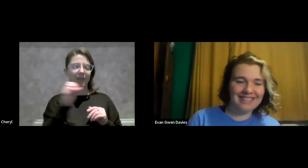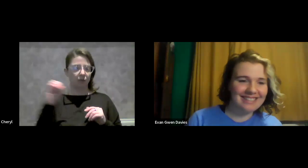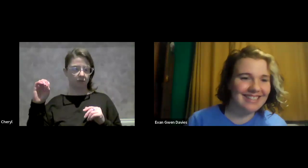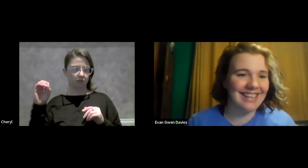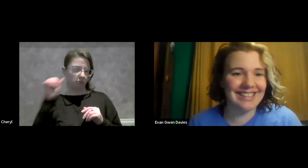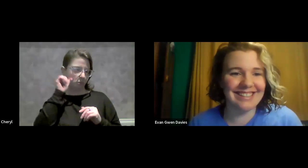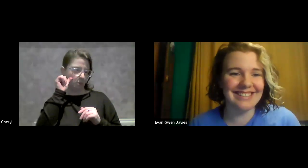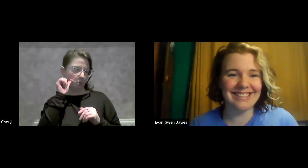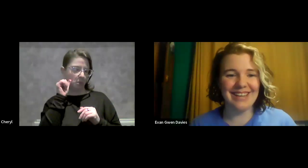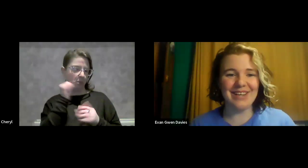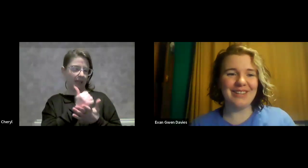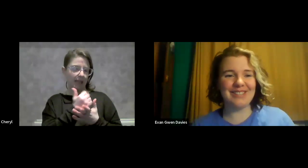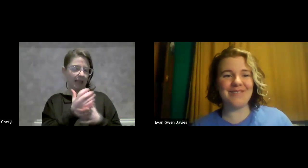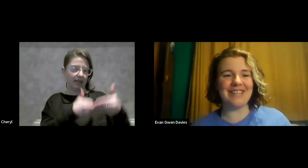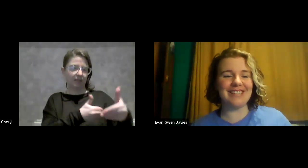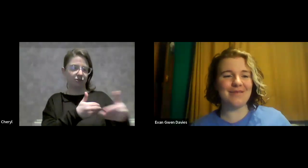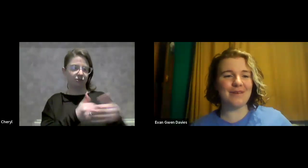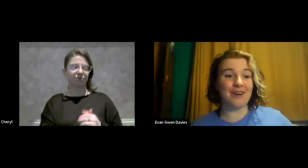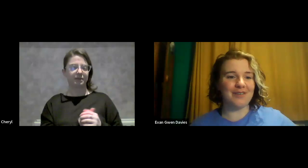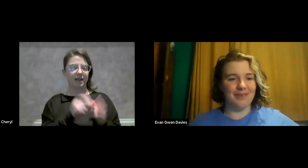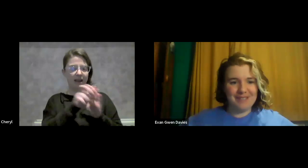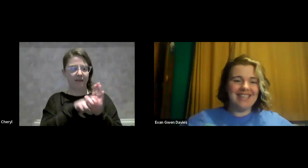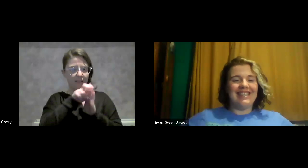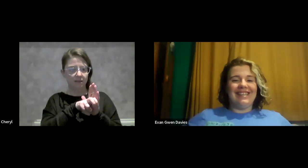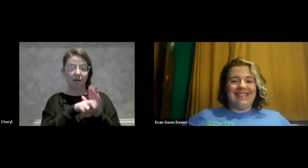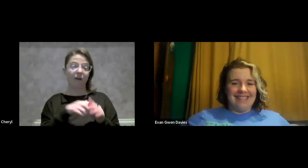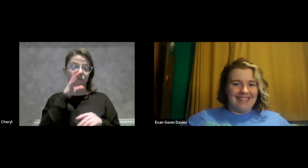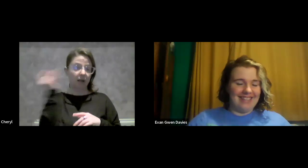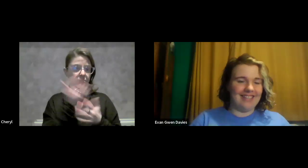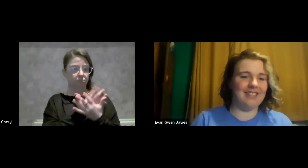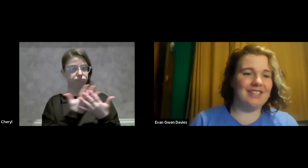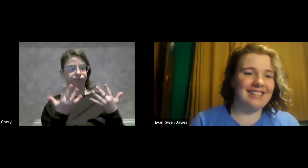on Netflix. so many French films.